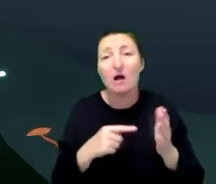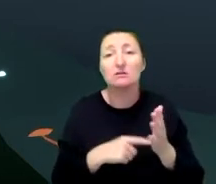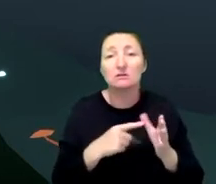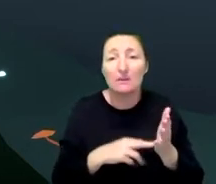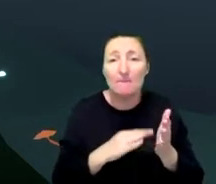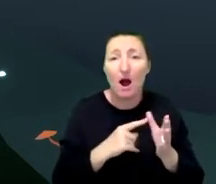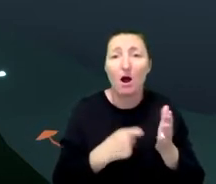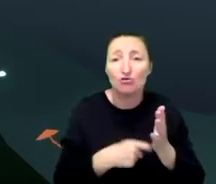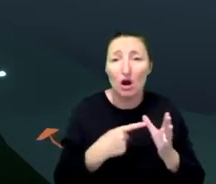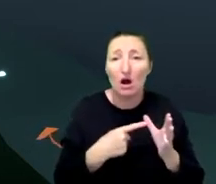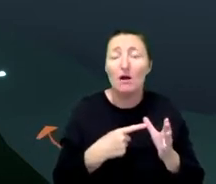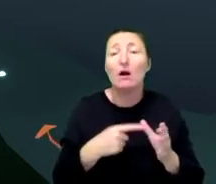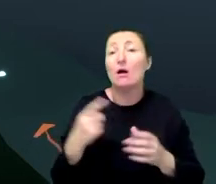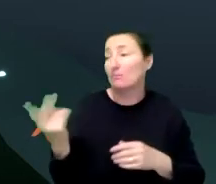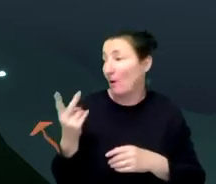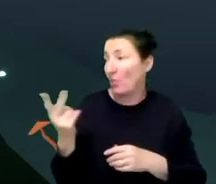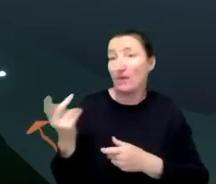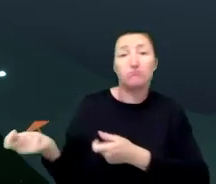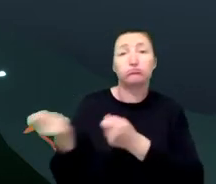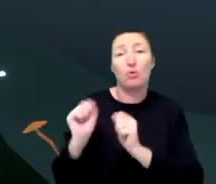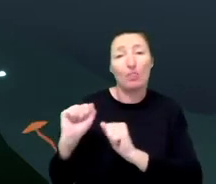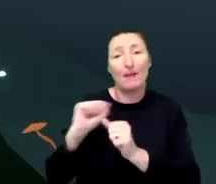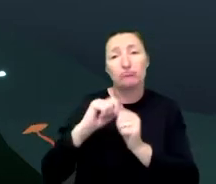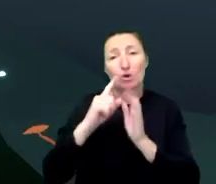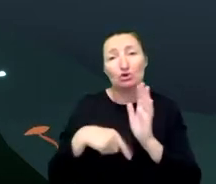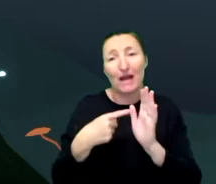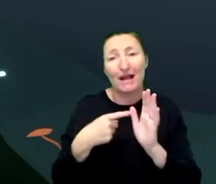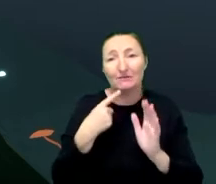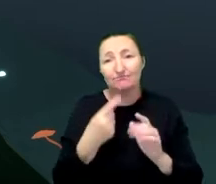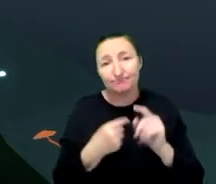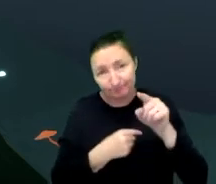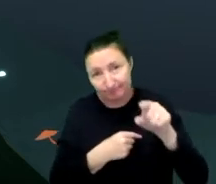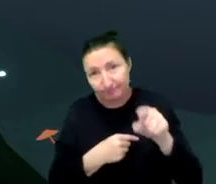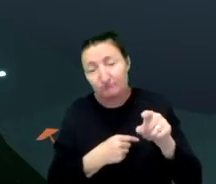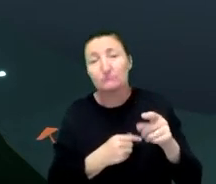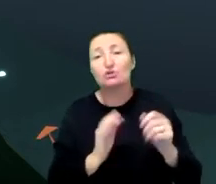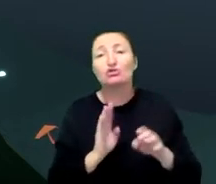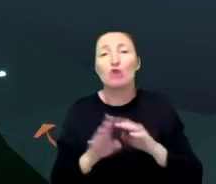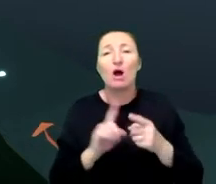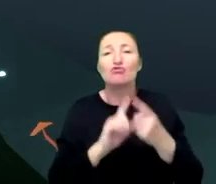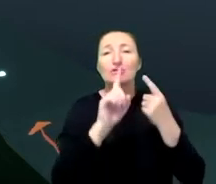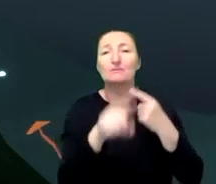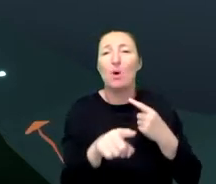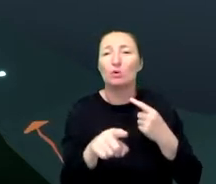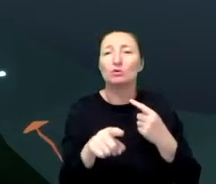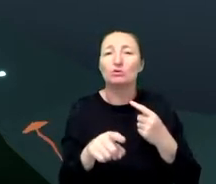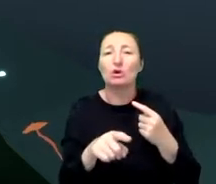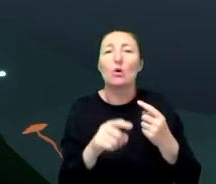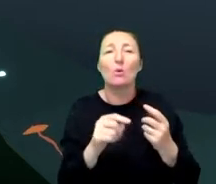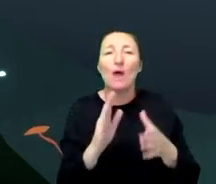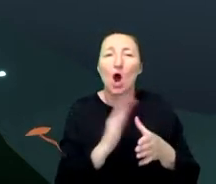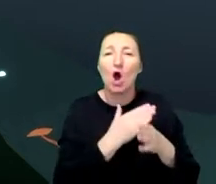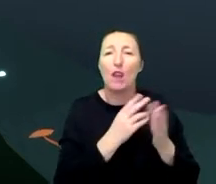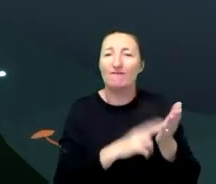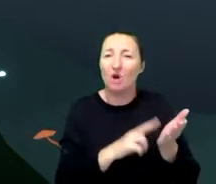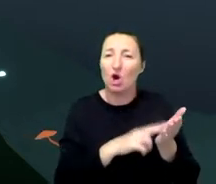projects that they had worked on and tried to respond to the prompts with an early version of an inventory. So we did a lot of